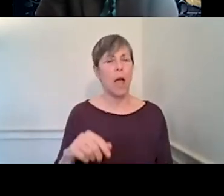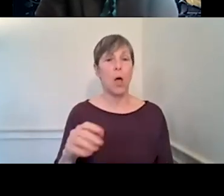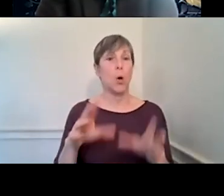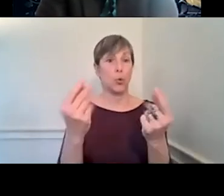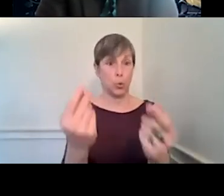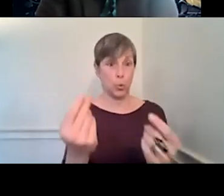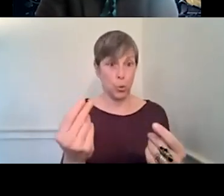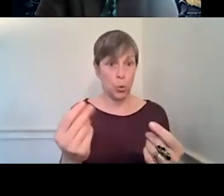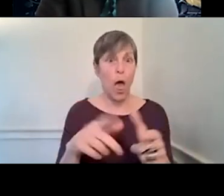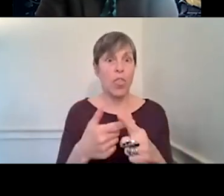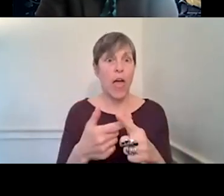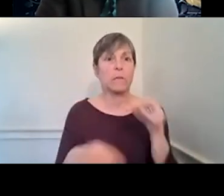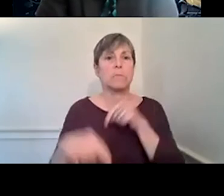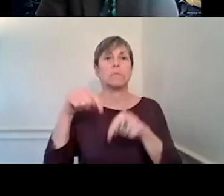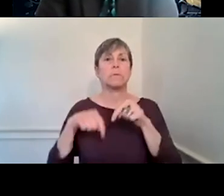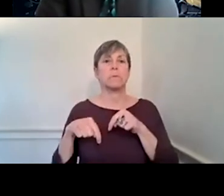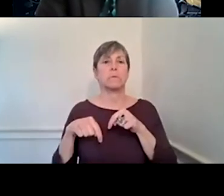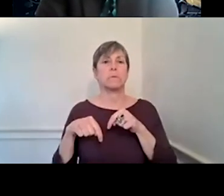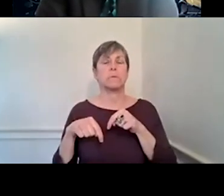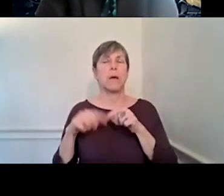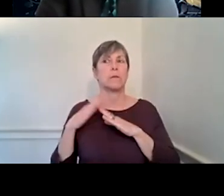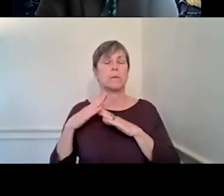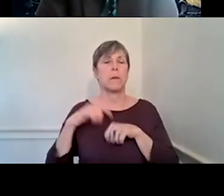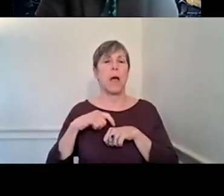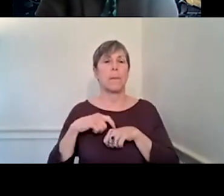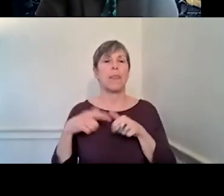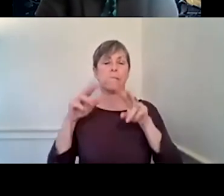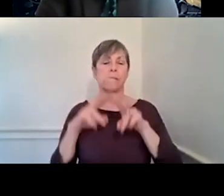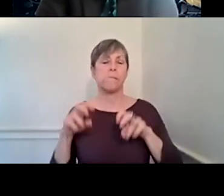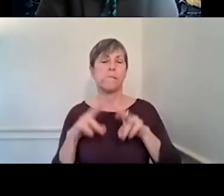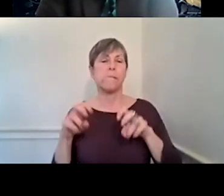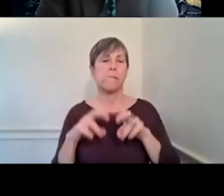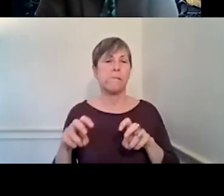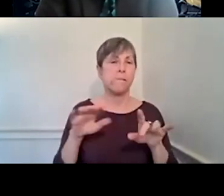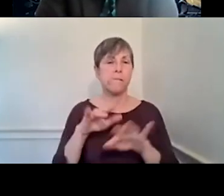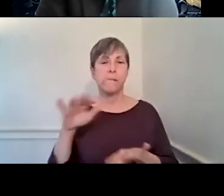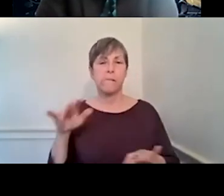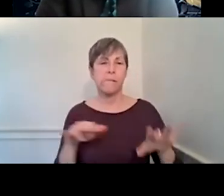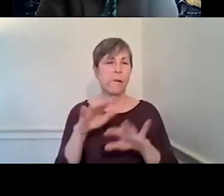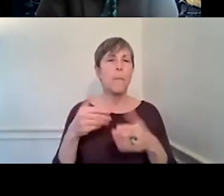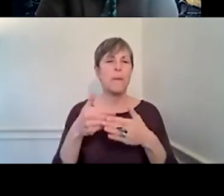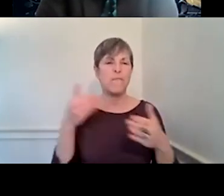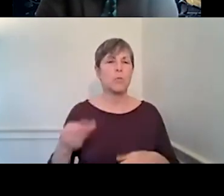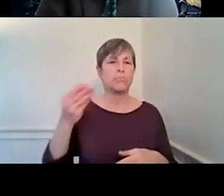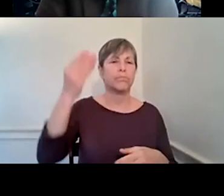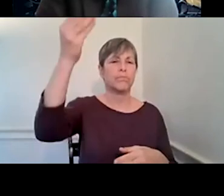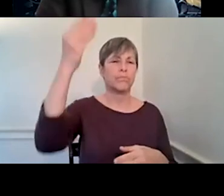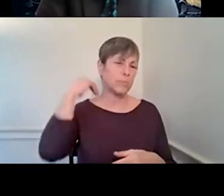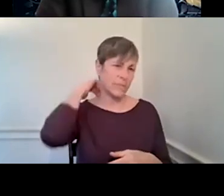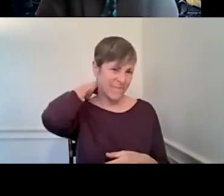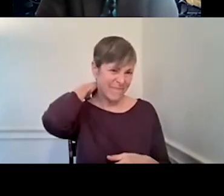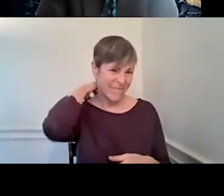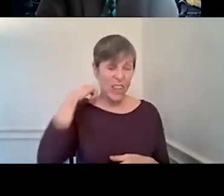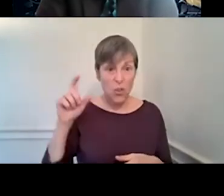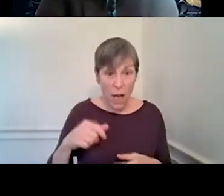before you move it on up the chain and just kind of see the forest through the trees to make sure you didn't